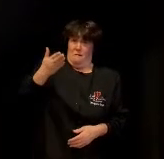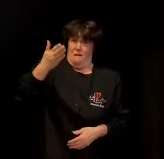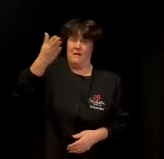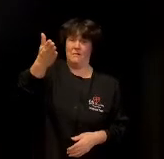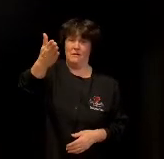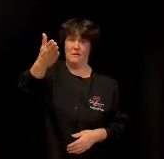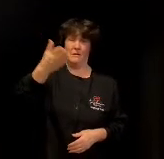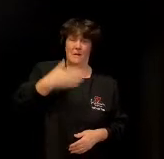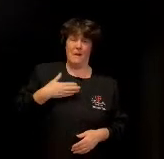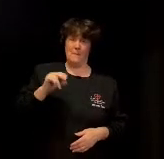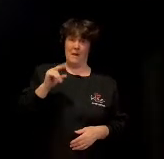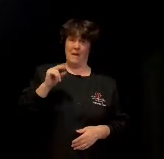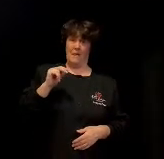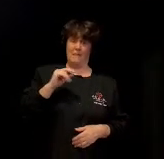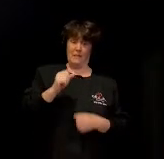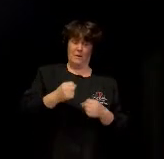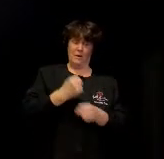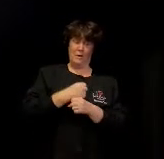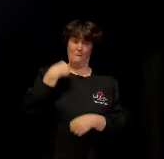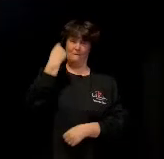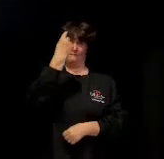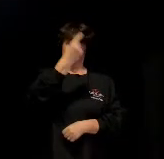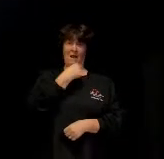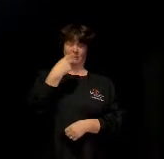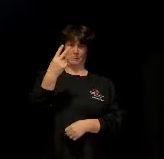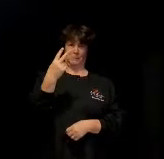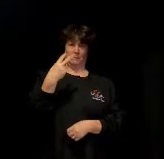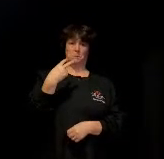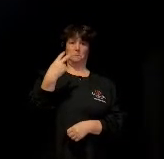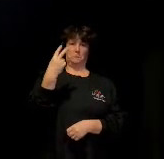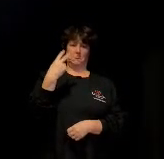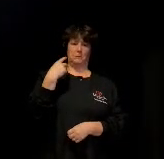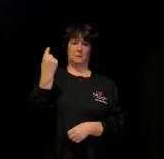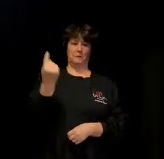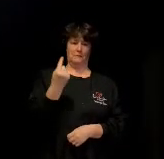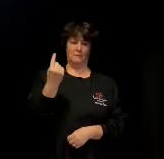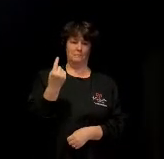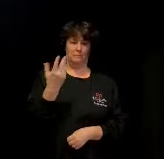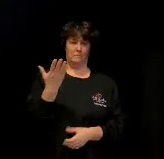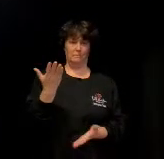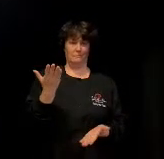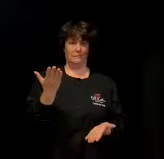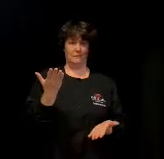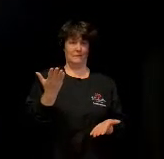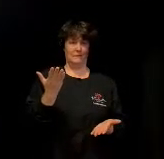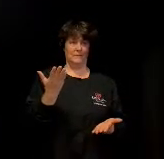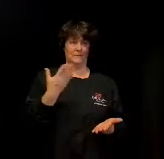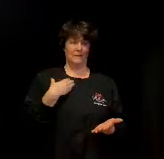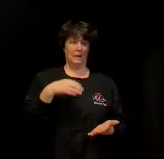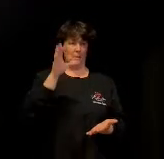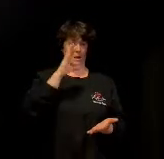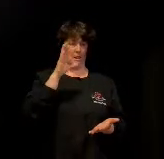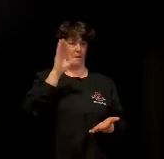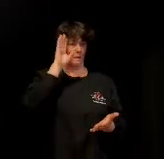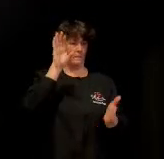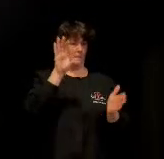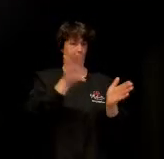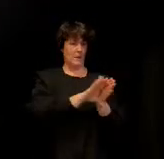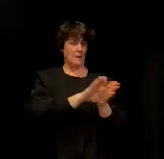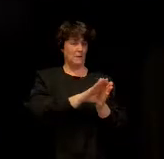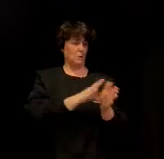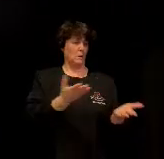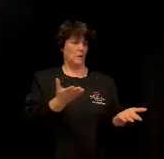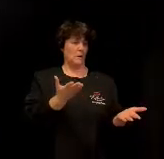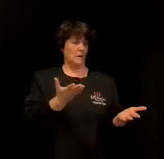it's my 30-year-old mug, which I may not want to go back there, just honestly. I was looking at the pictures, but maybe I need to go right now, you know what I'm